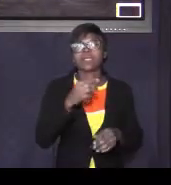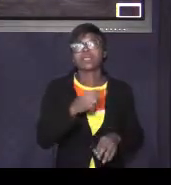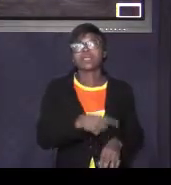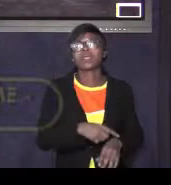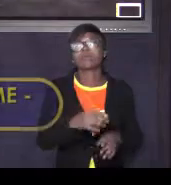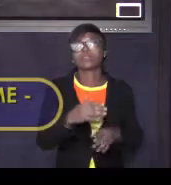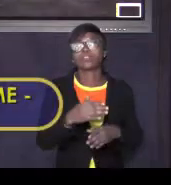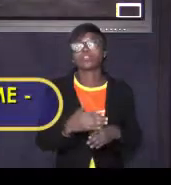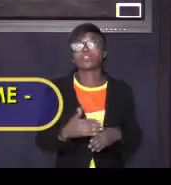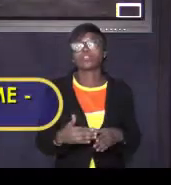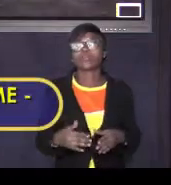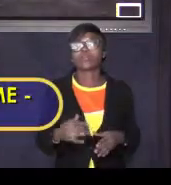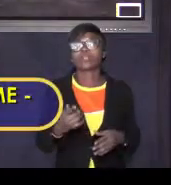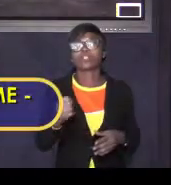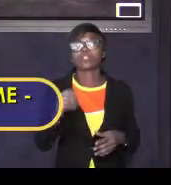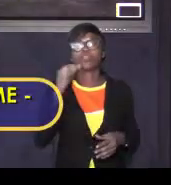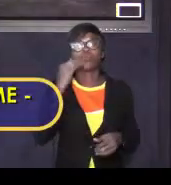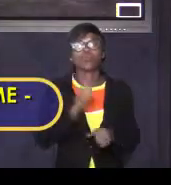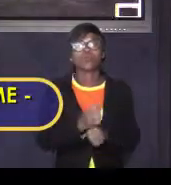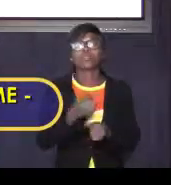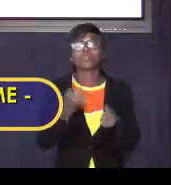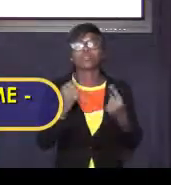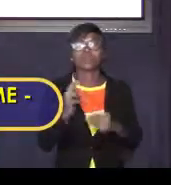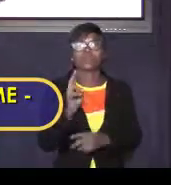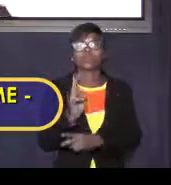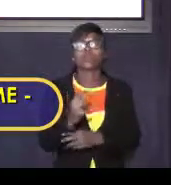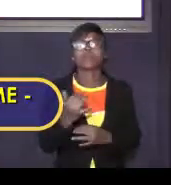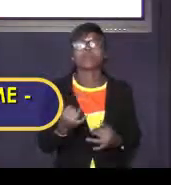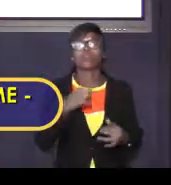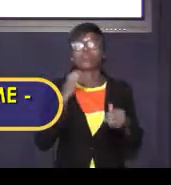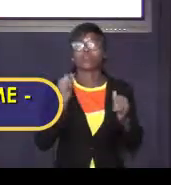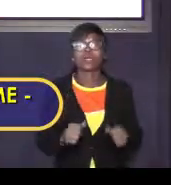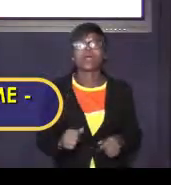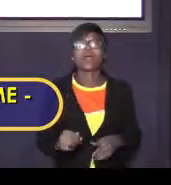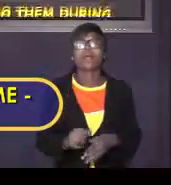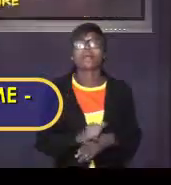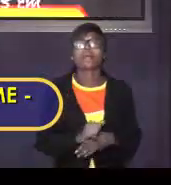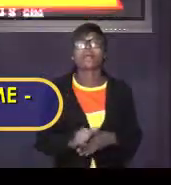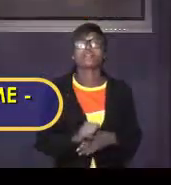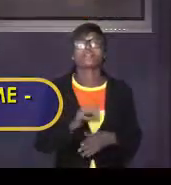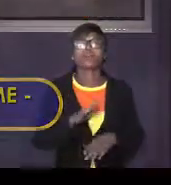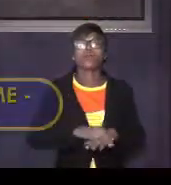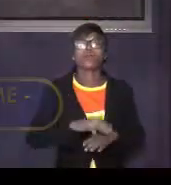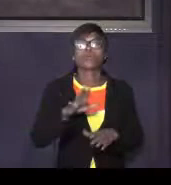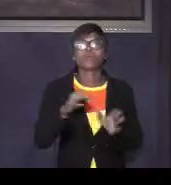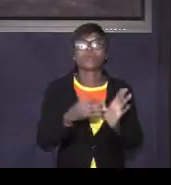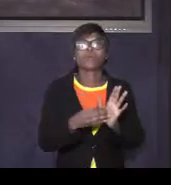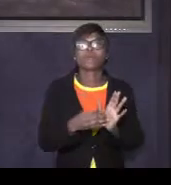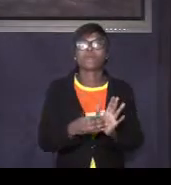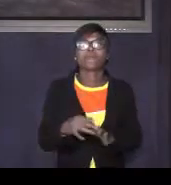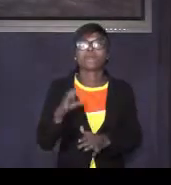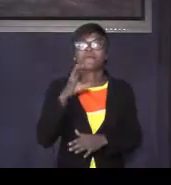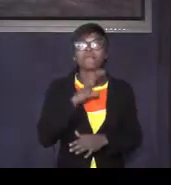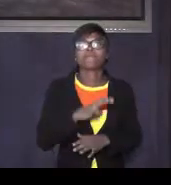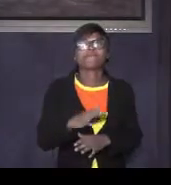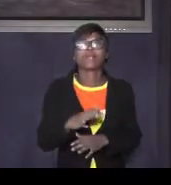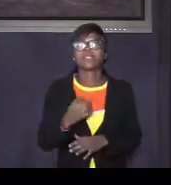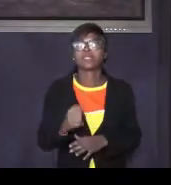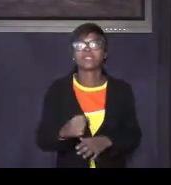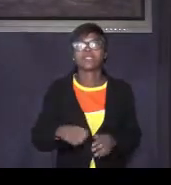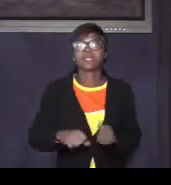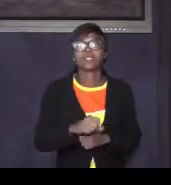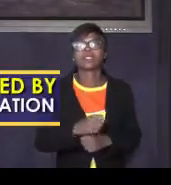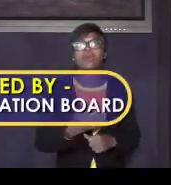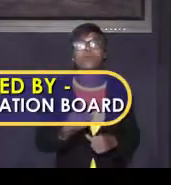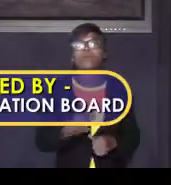little bit short for you, no problem. The assignment is coming up right about now. You can practice on your own until you get it right.